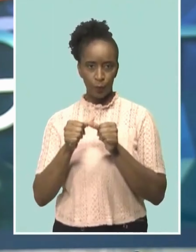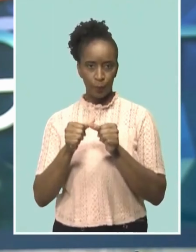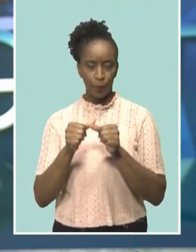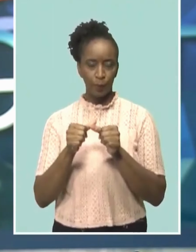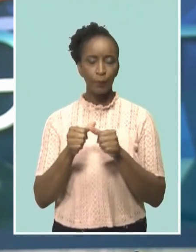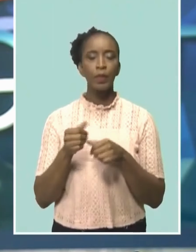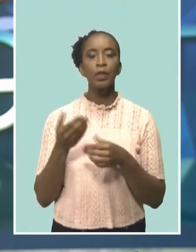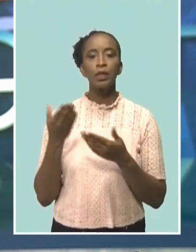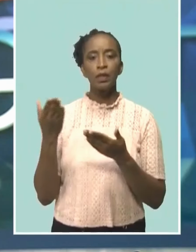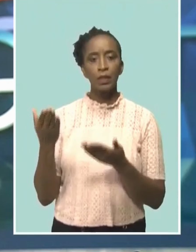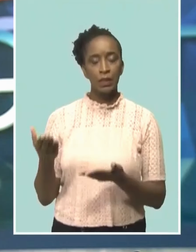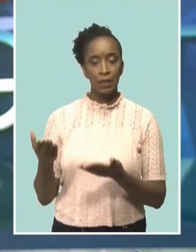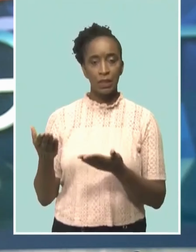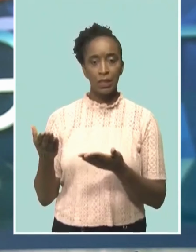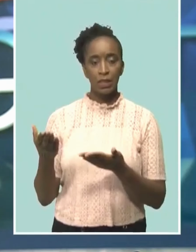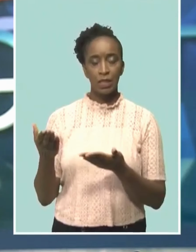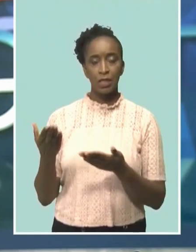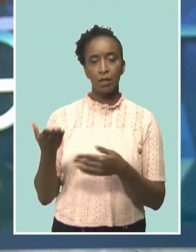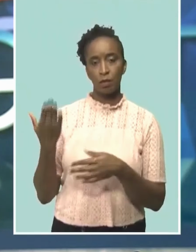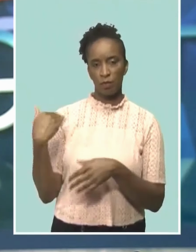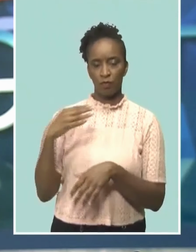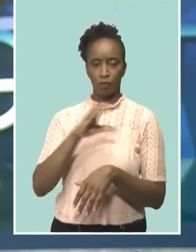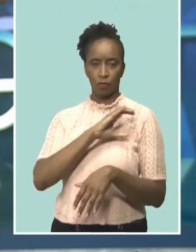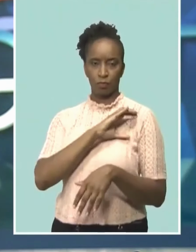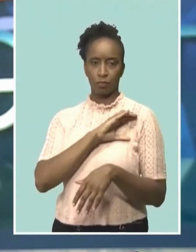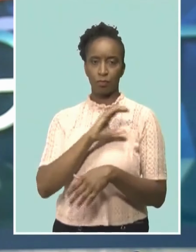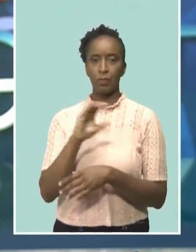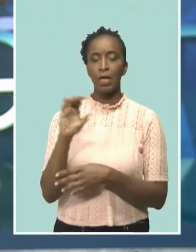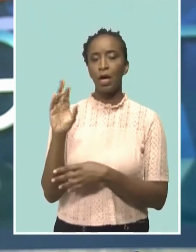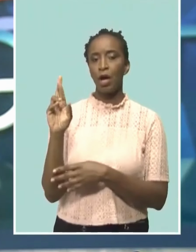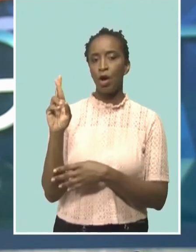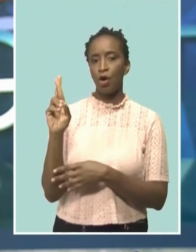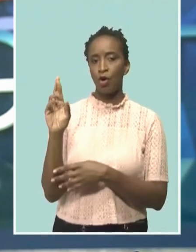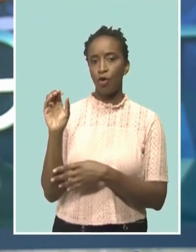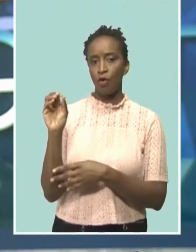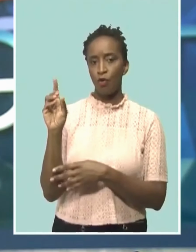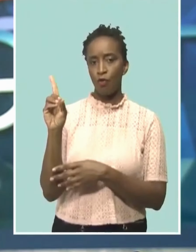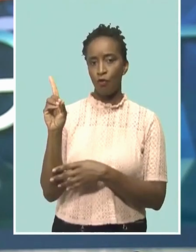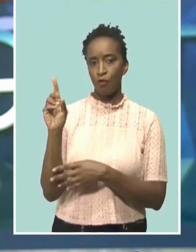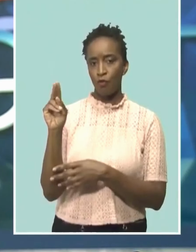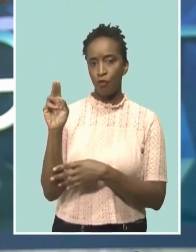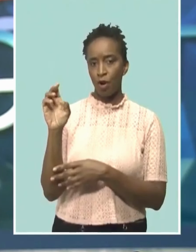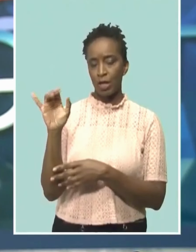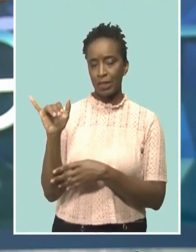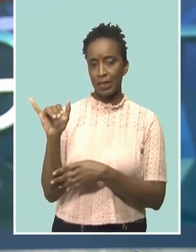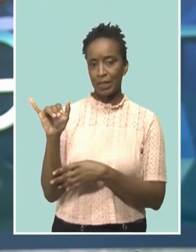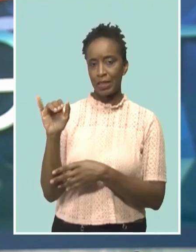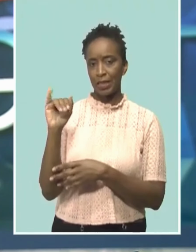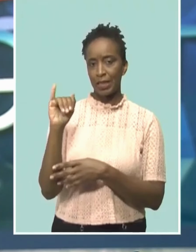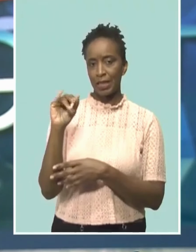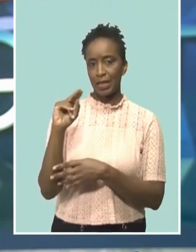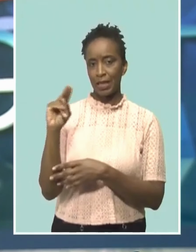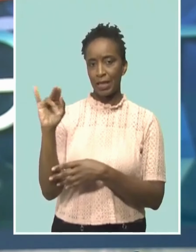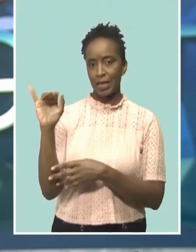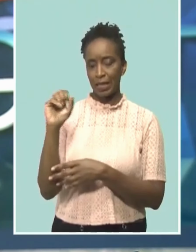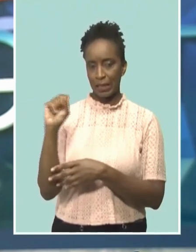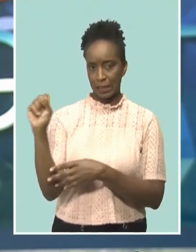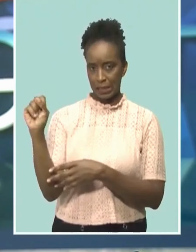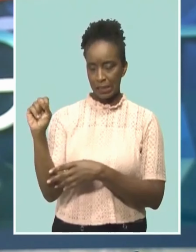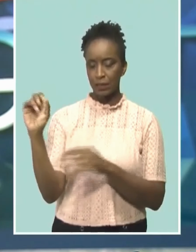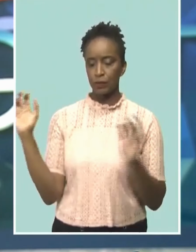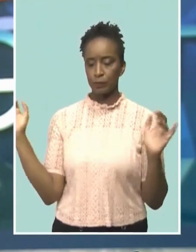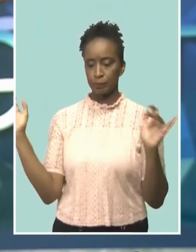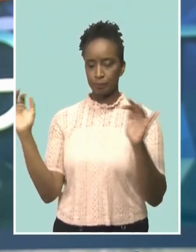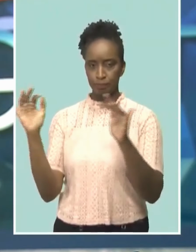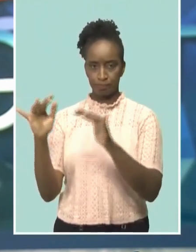Barbados Police Service, Inspector Rodney Inniss. They gathered for his funeral at the Wildey Gymnasium and the Bushy Park Cemetery.